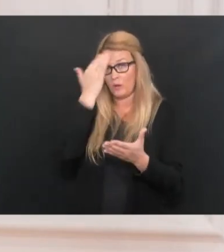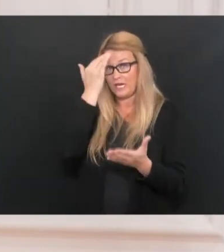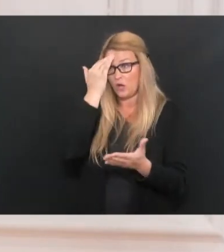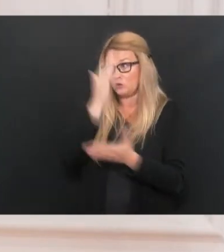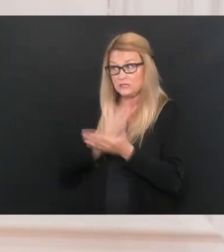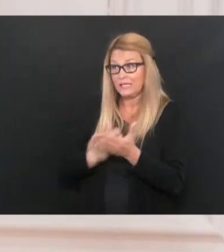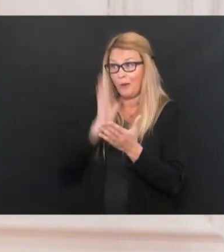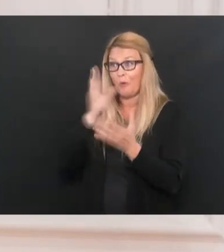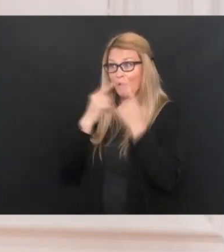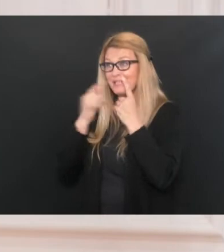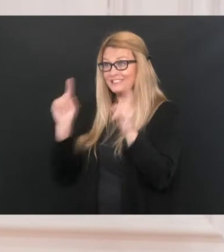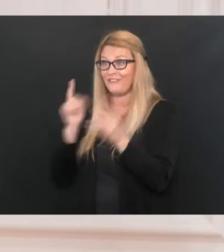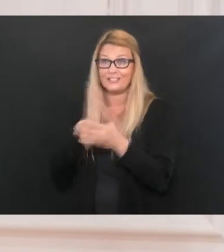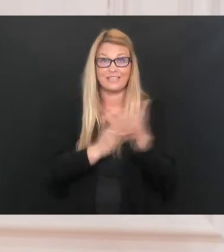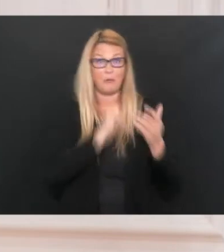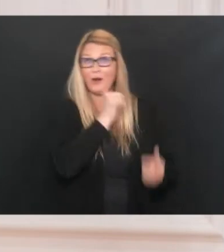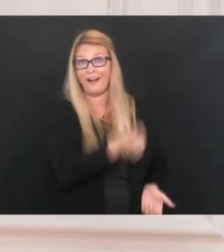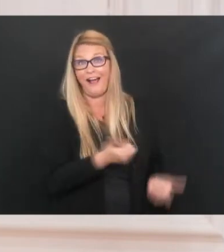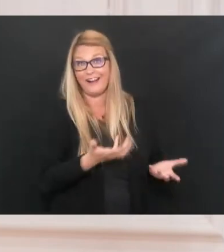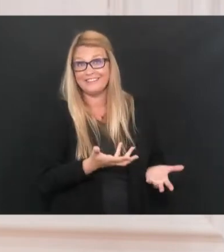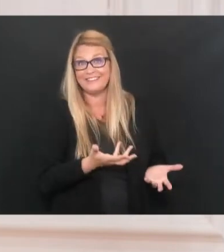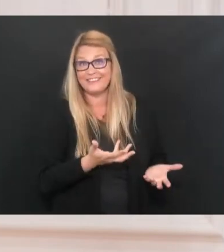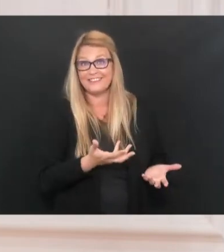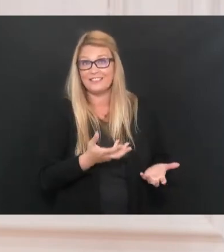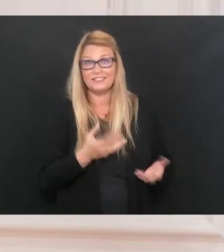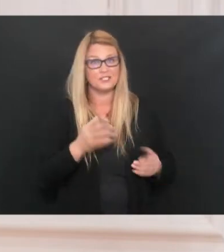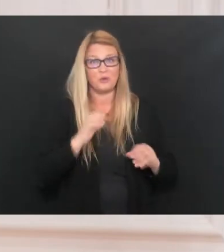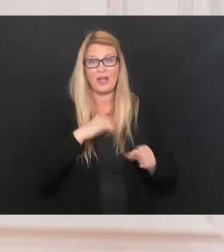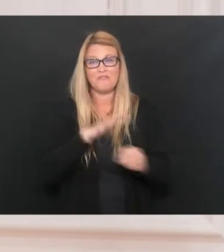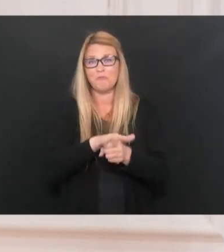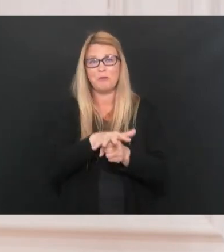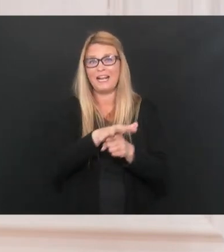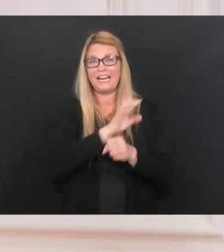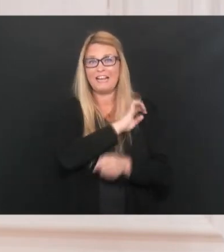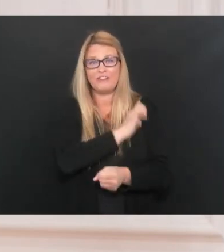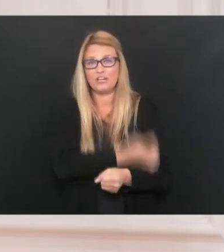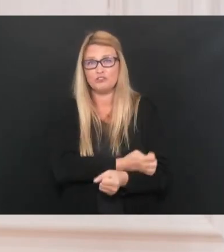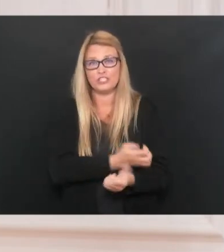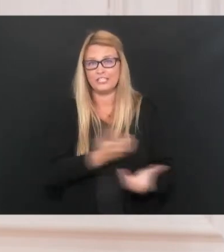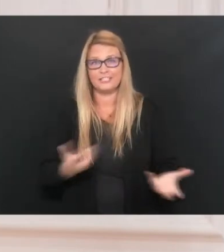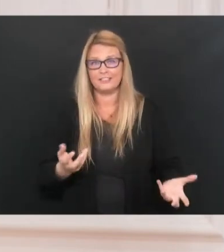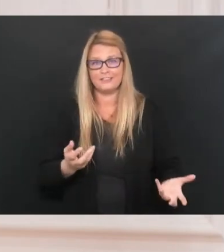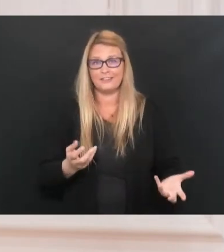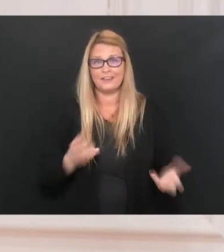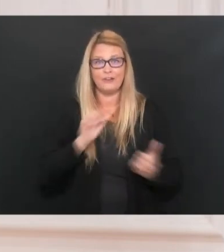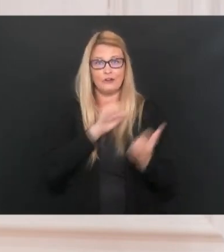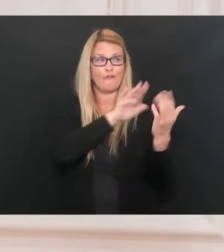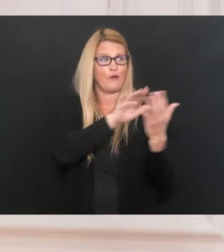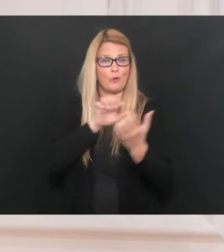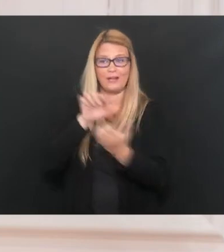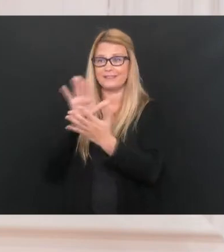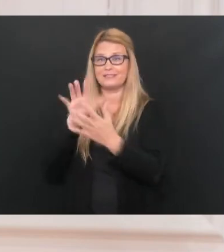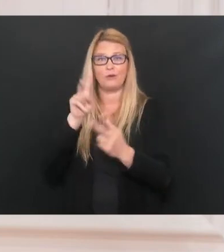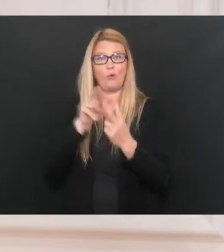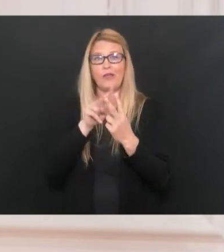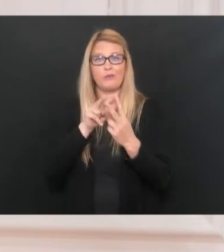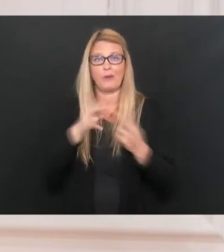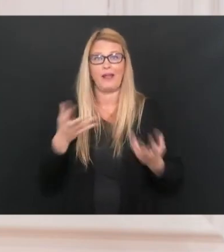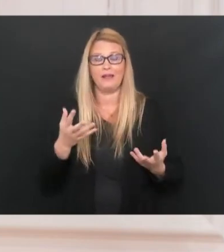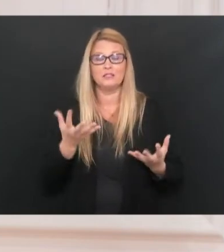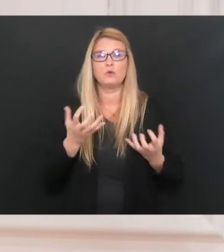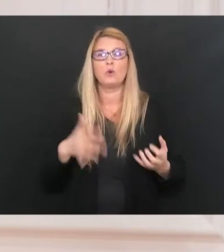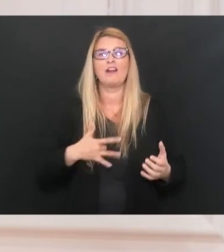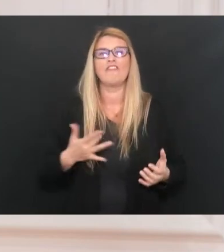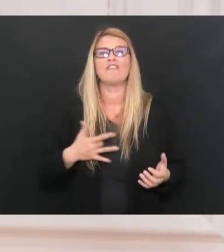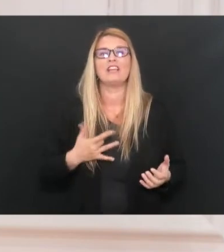We have plenty of energy to attack this, to approach this in a way where we can really feel